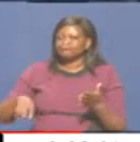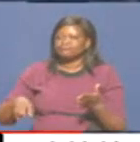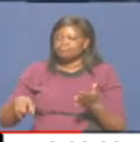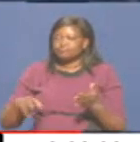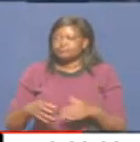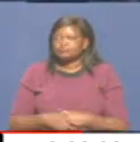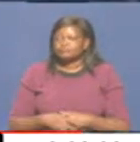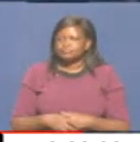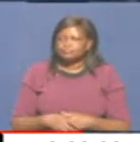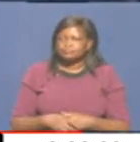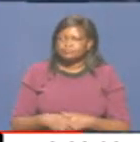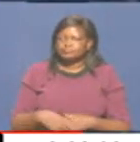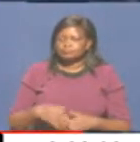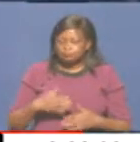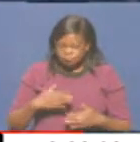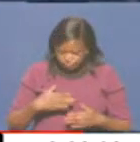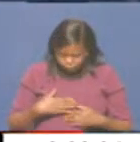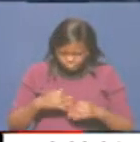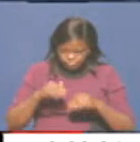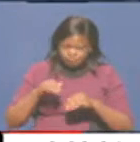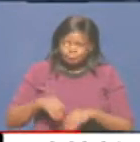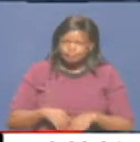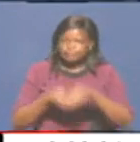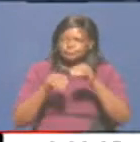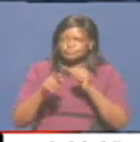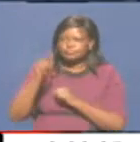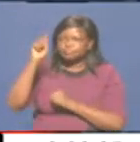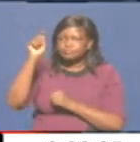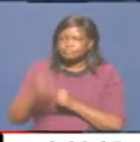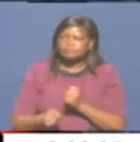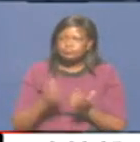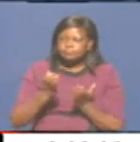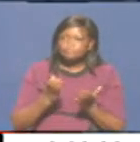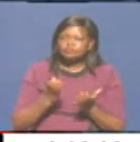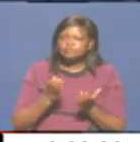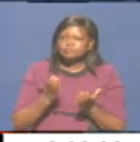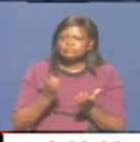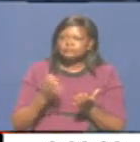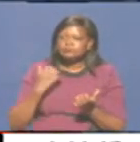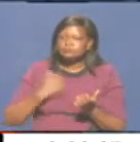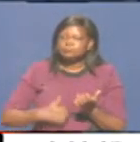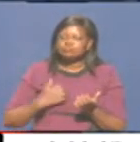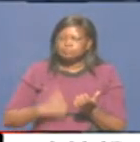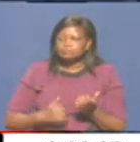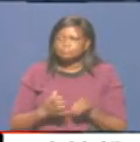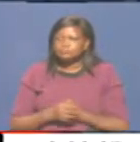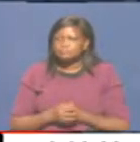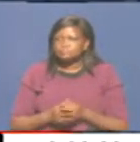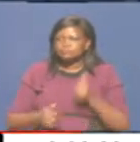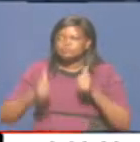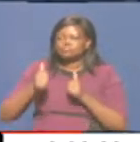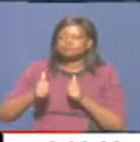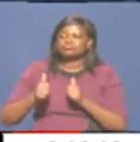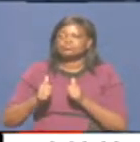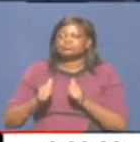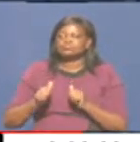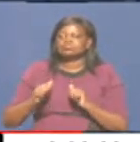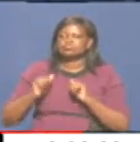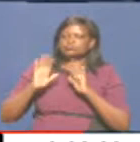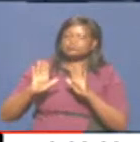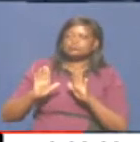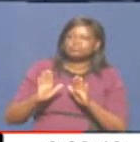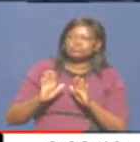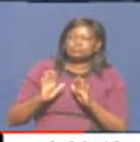To respect and adhere the Judicial Service Code of Conduct, which prevents, precludes, and forbids